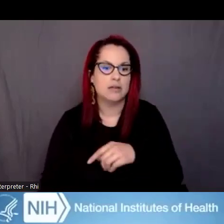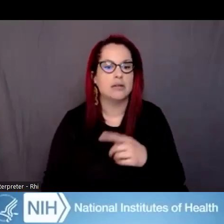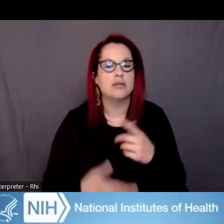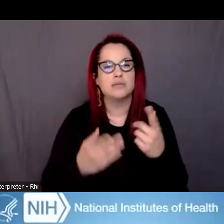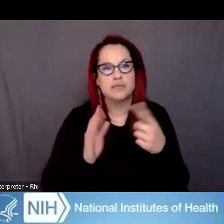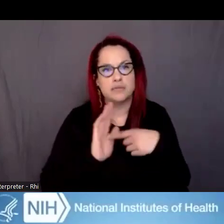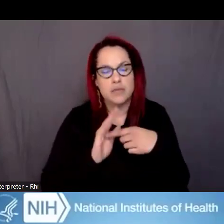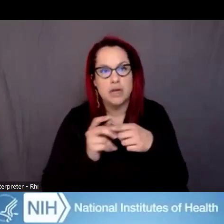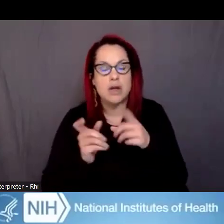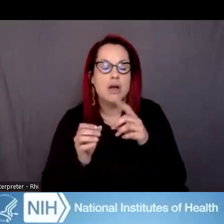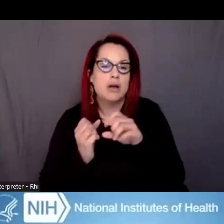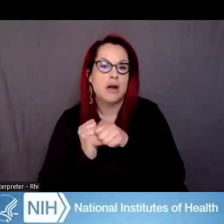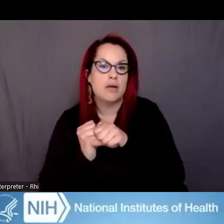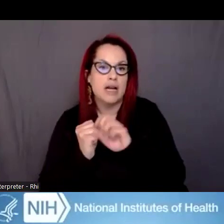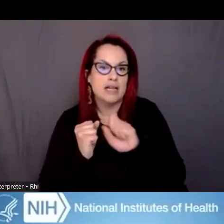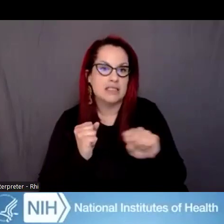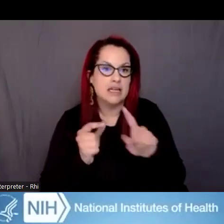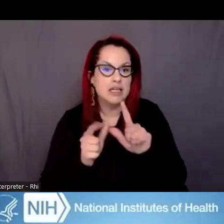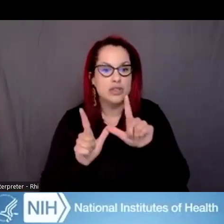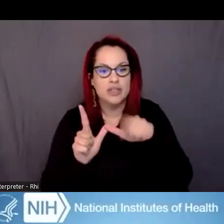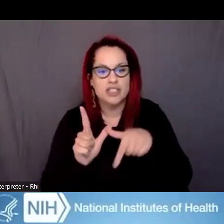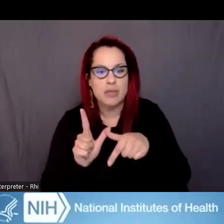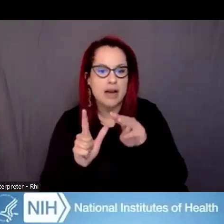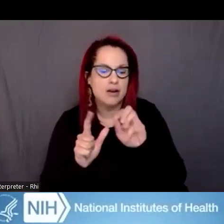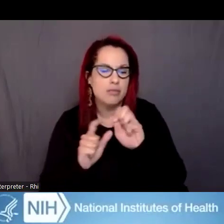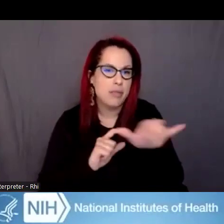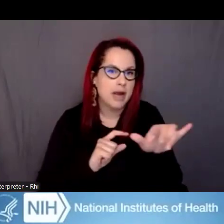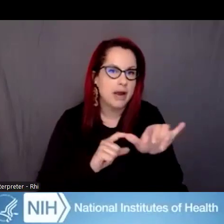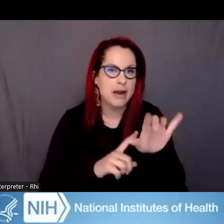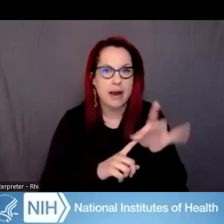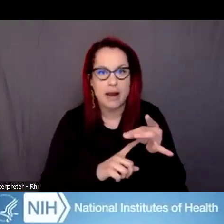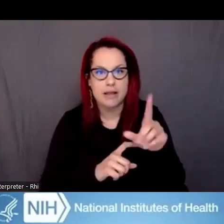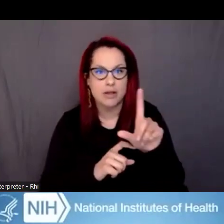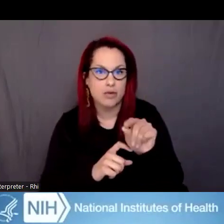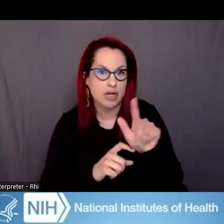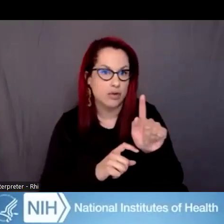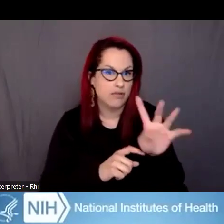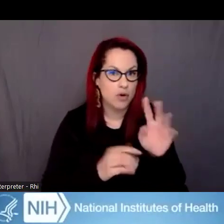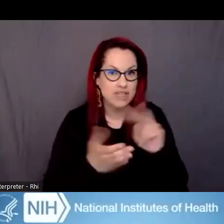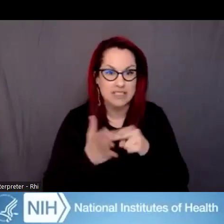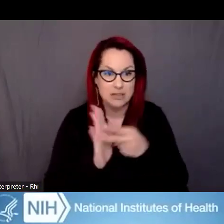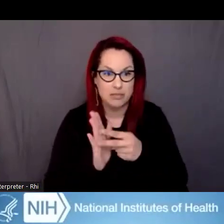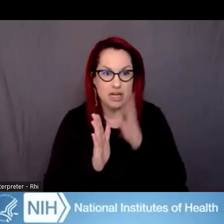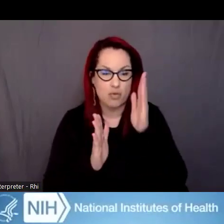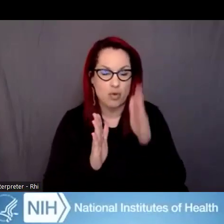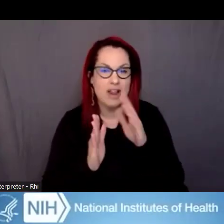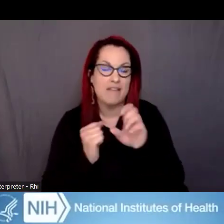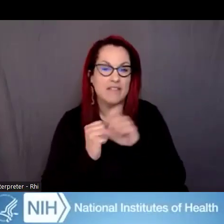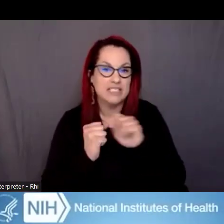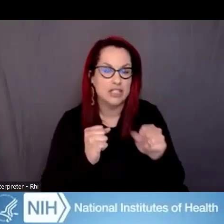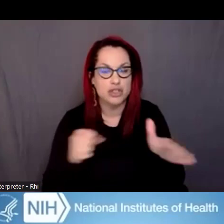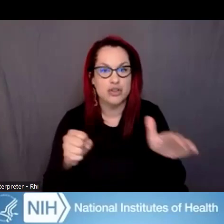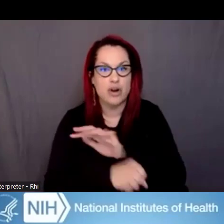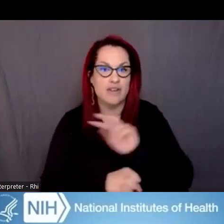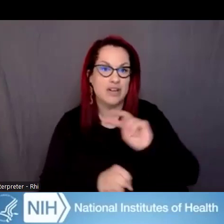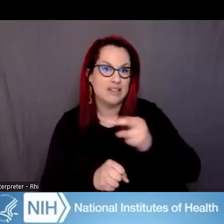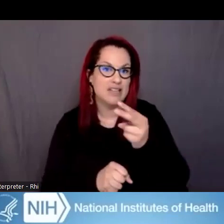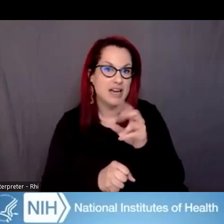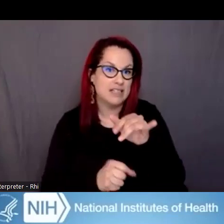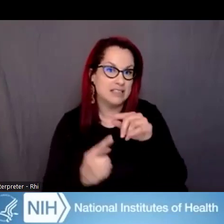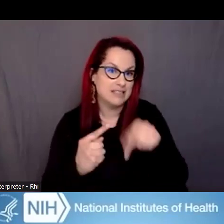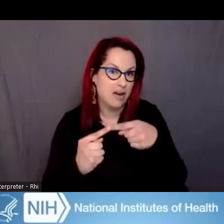on May 8th, 2024. Will there be an extension to cover cycle 2